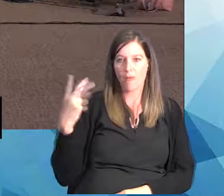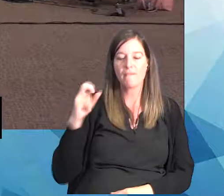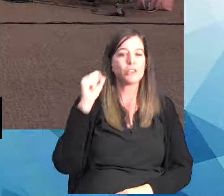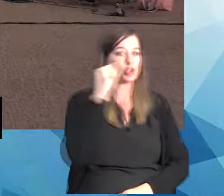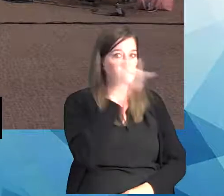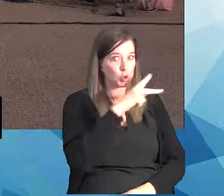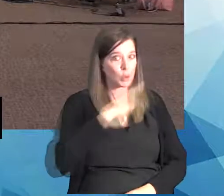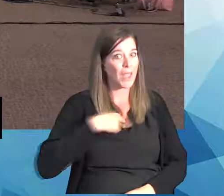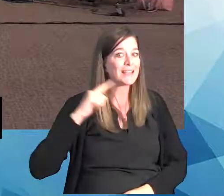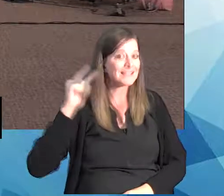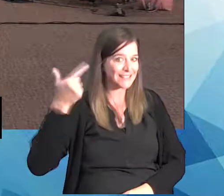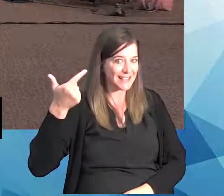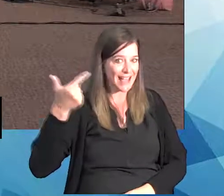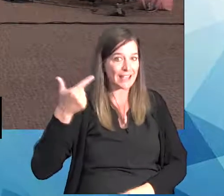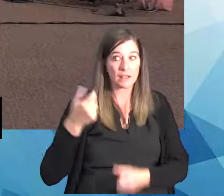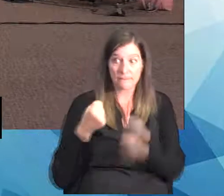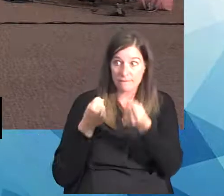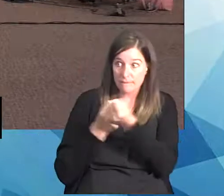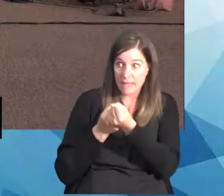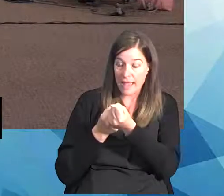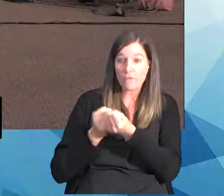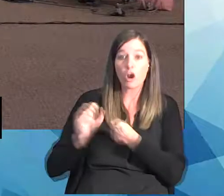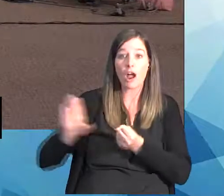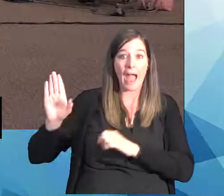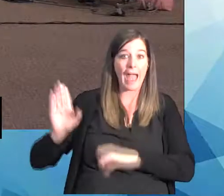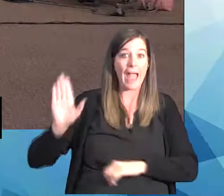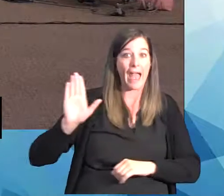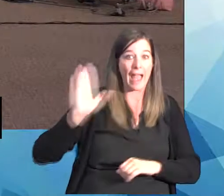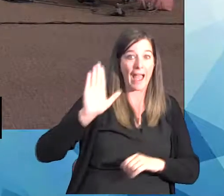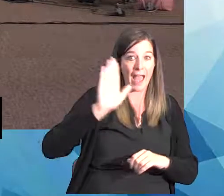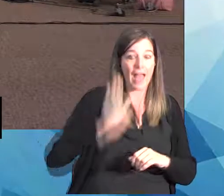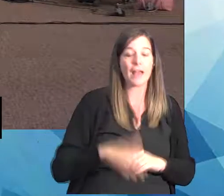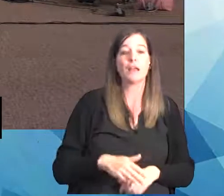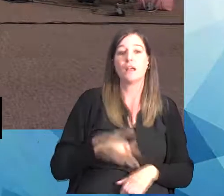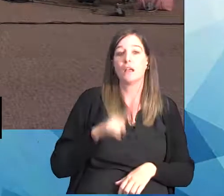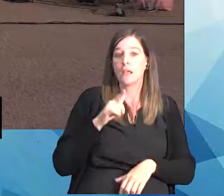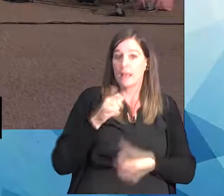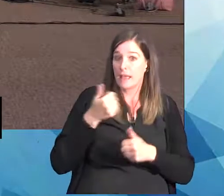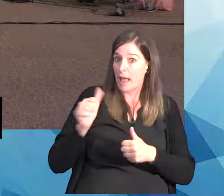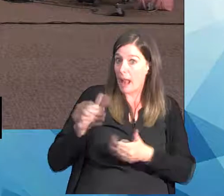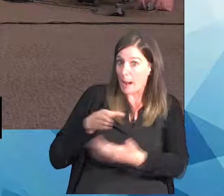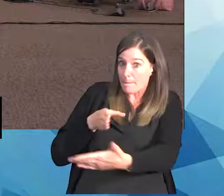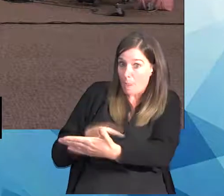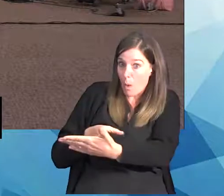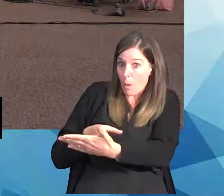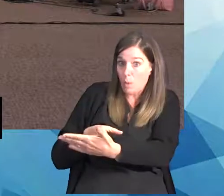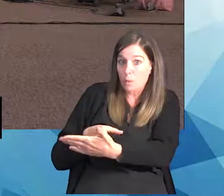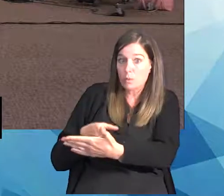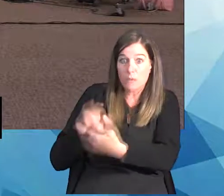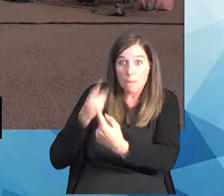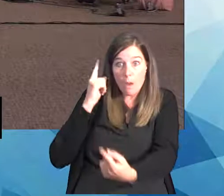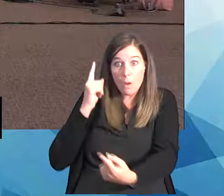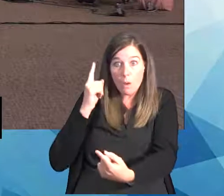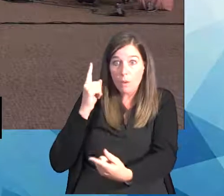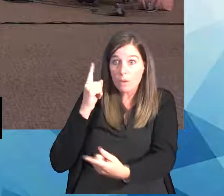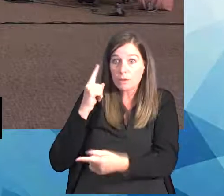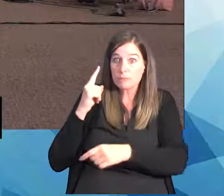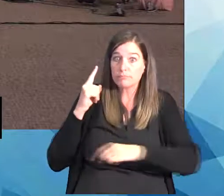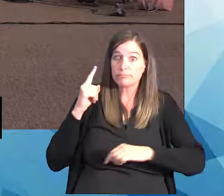All in favor? Aye. Aye. Aye. Any opposed? Aye. Okay. Any opposed?